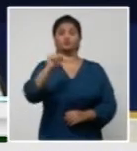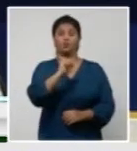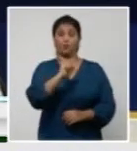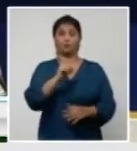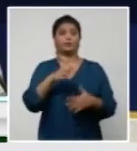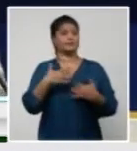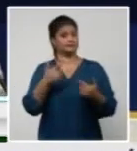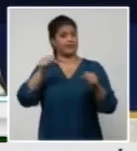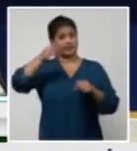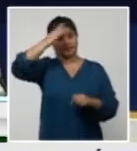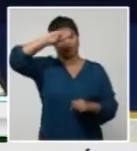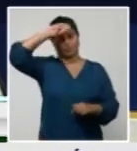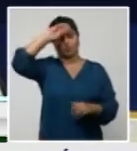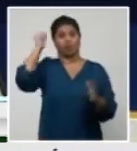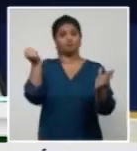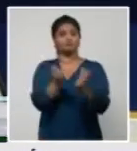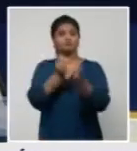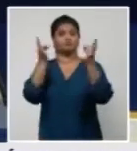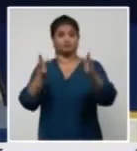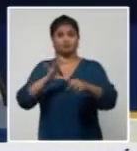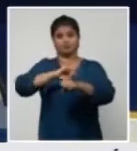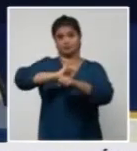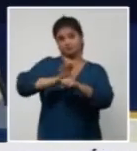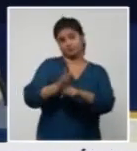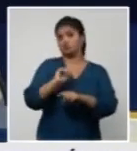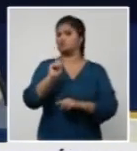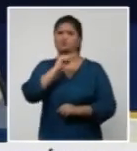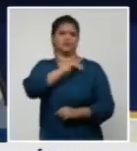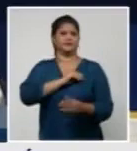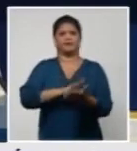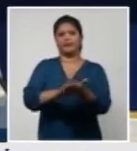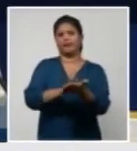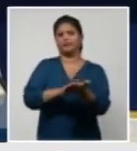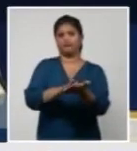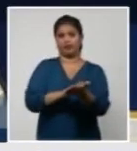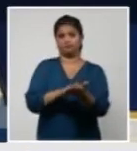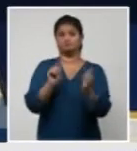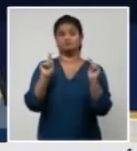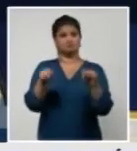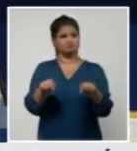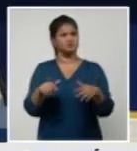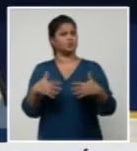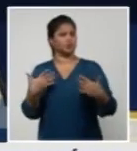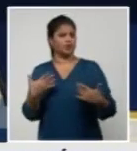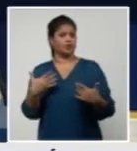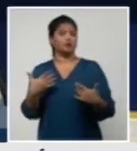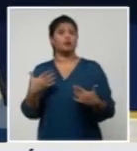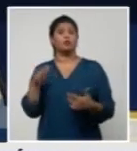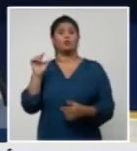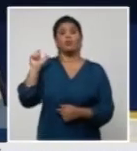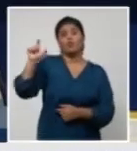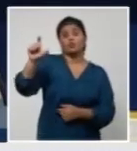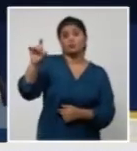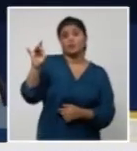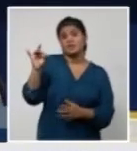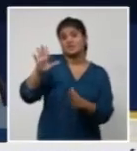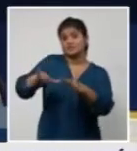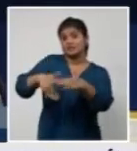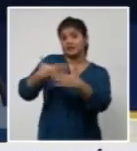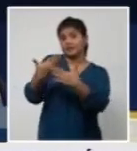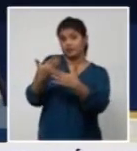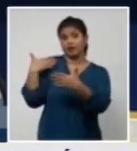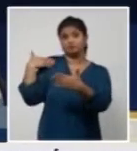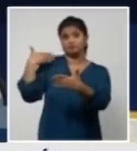41 to 60 with 4 cases. Of those under 20 years of age, 2 are